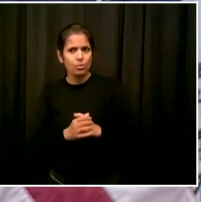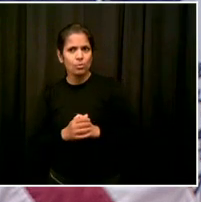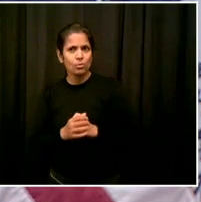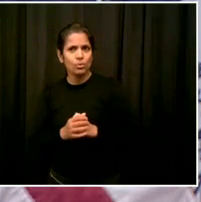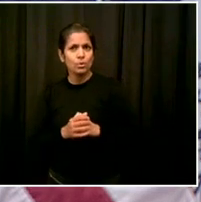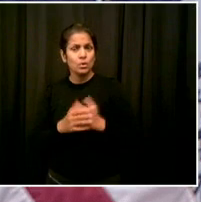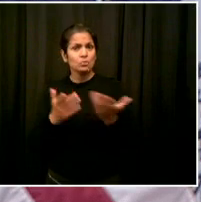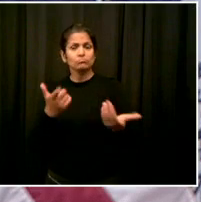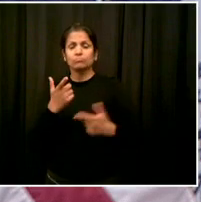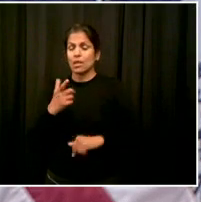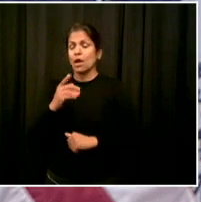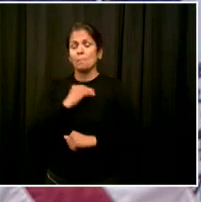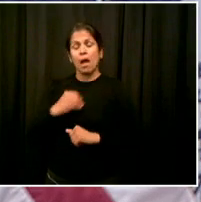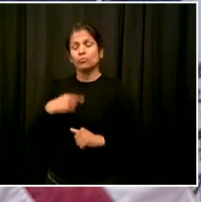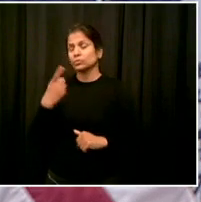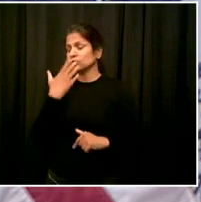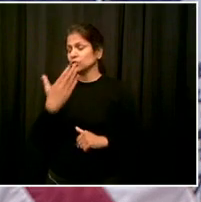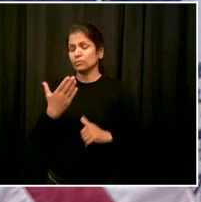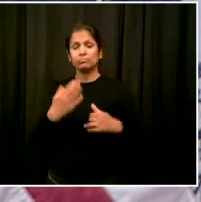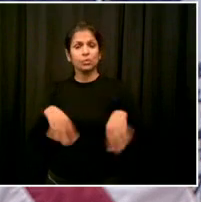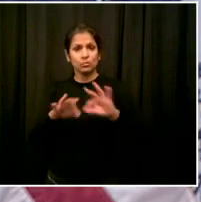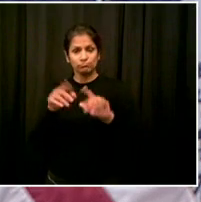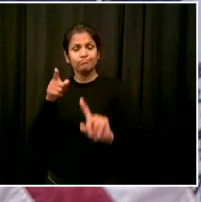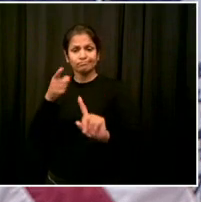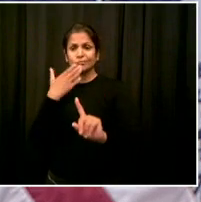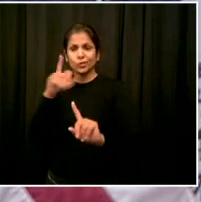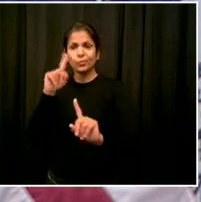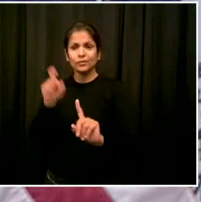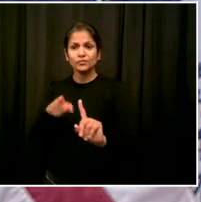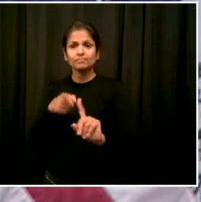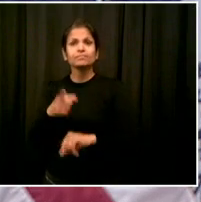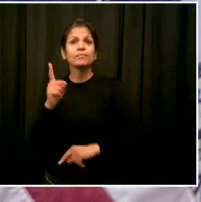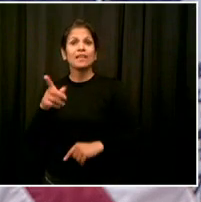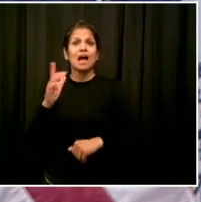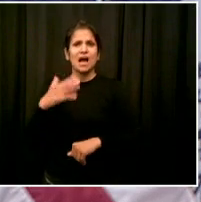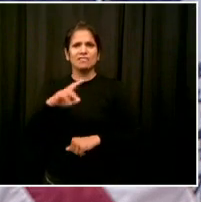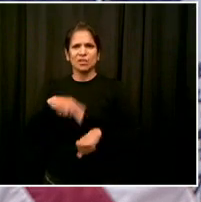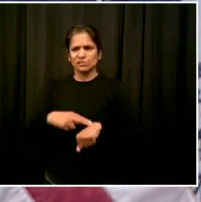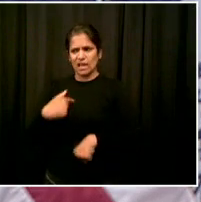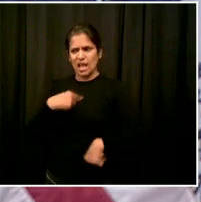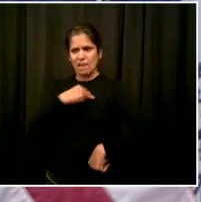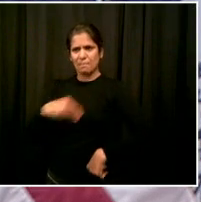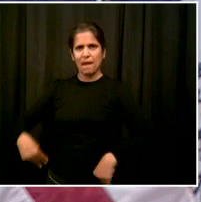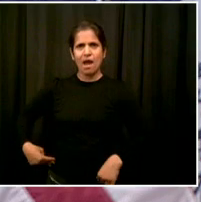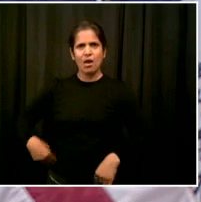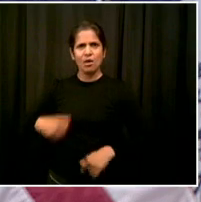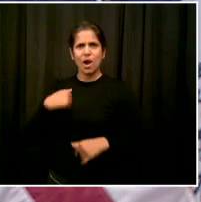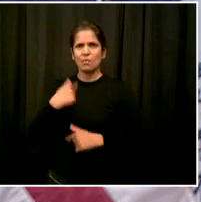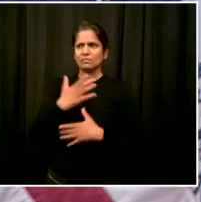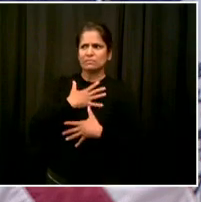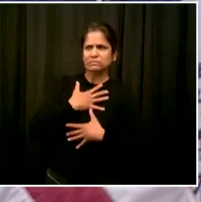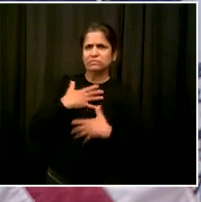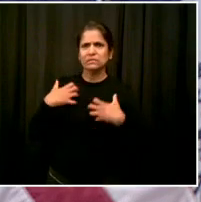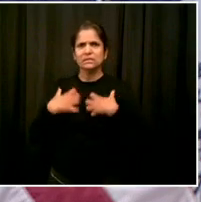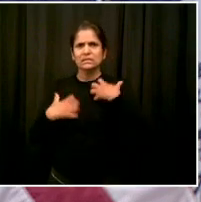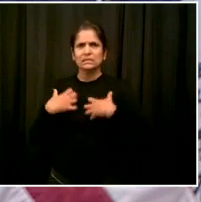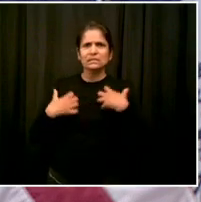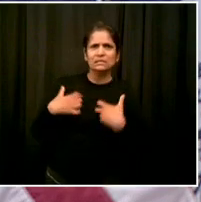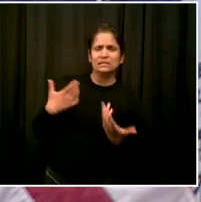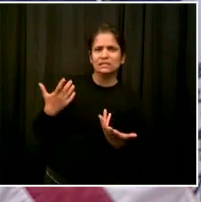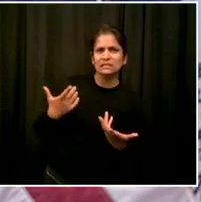always concerned if there's anything that's causing anybody who lives here to feel uncomfortable, whatever it